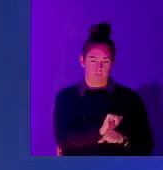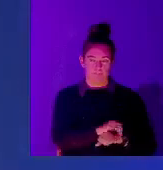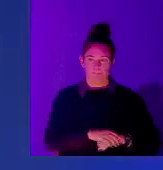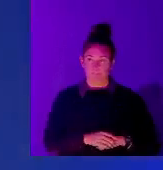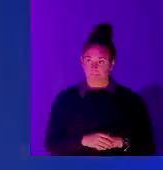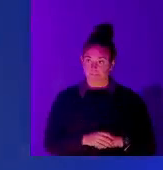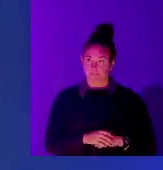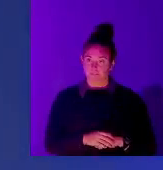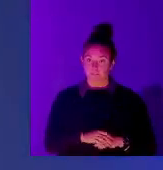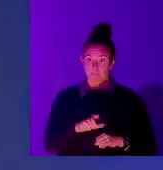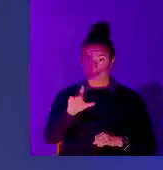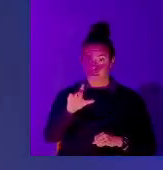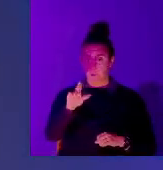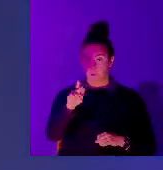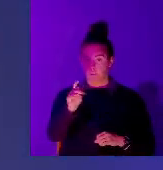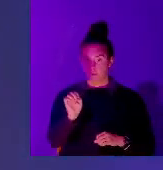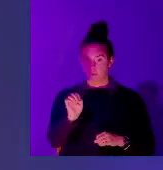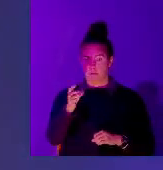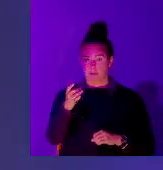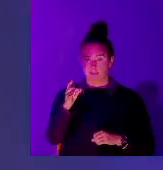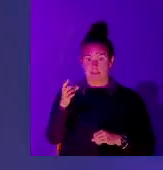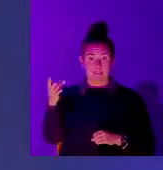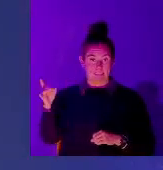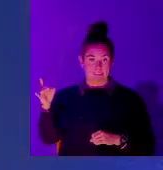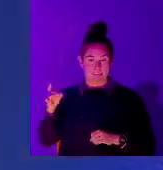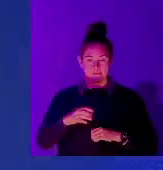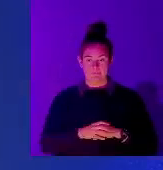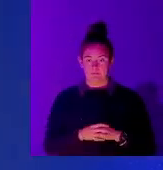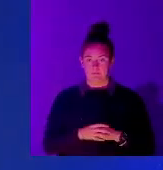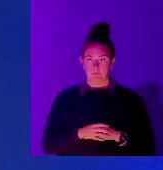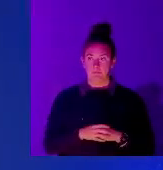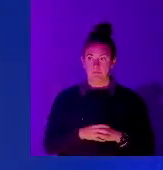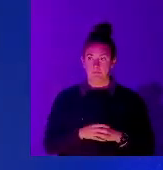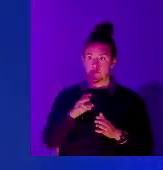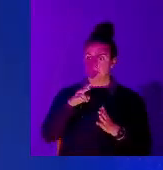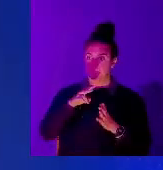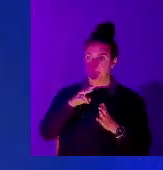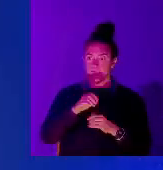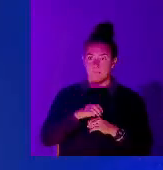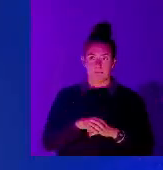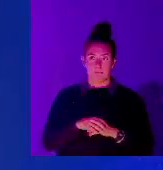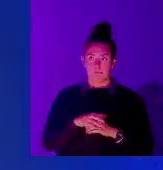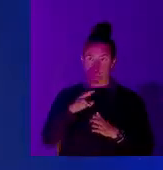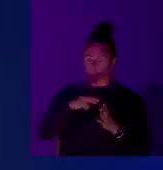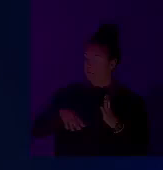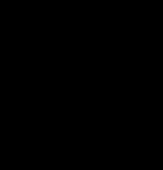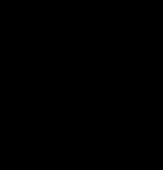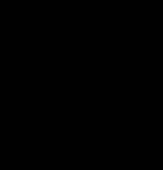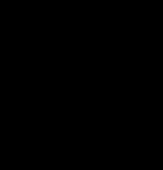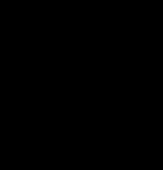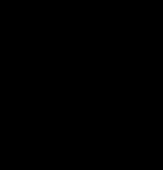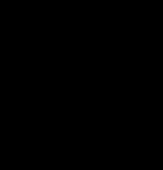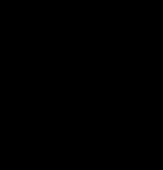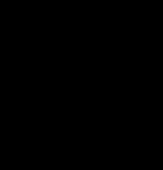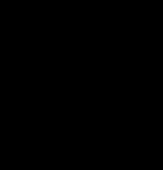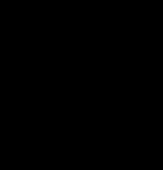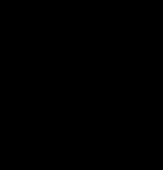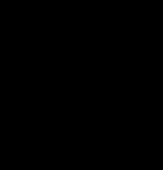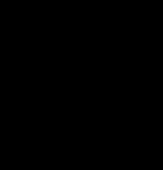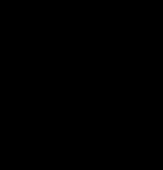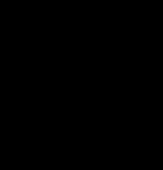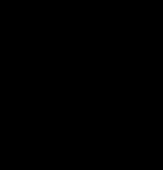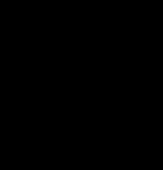Luke 18:18 tells us, "A certain ruler asked him," Jesus, "saying, Good